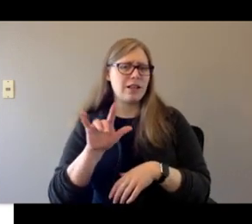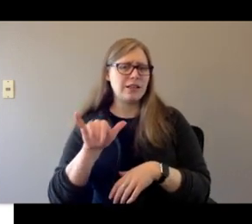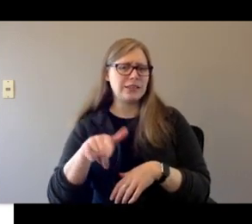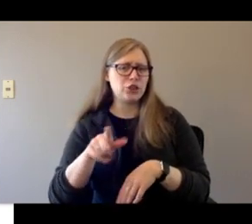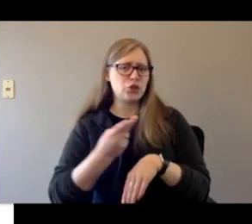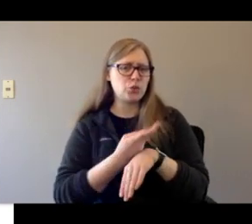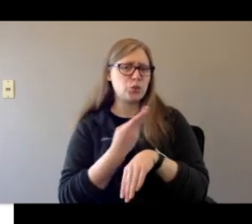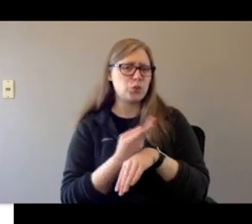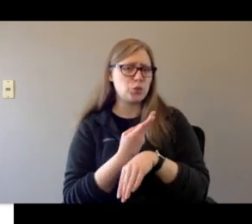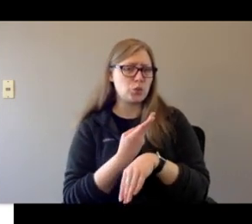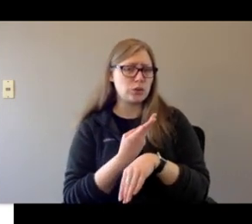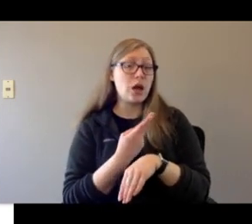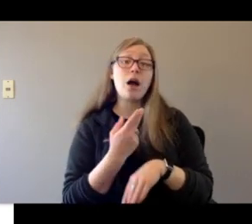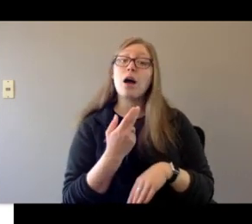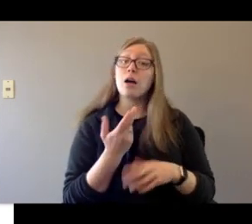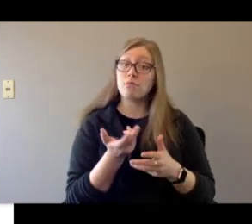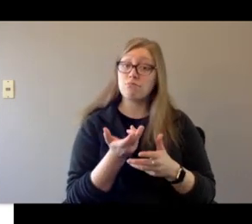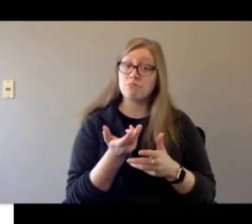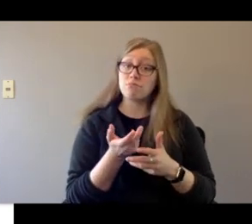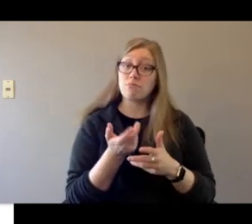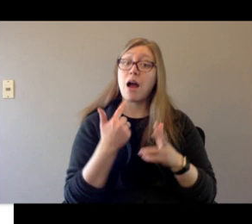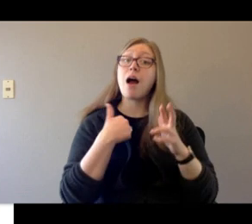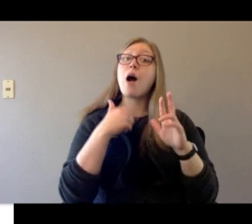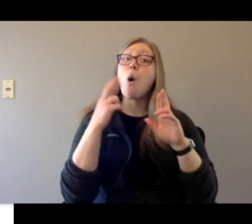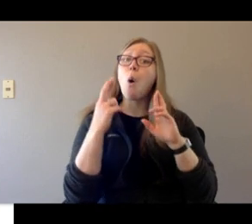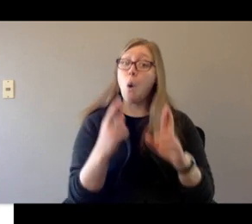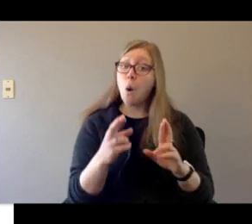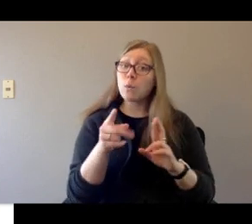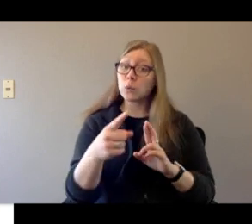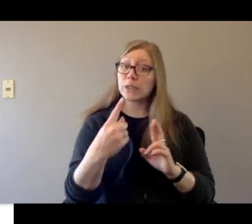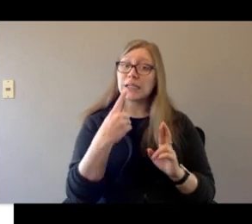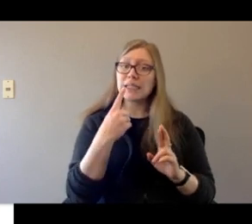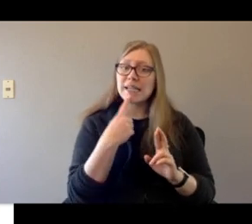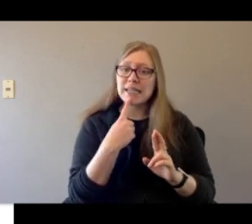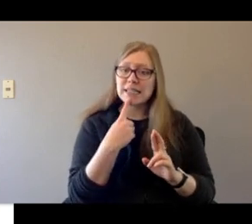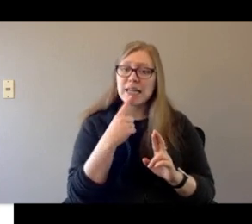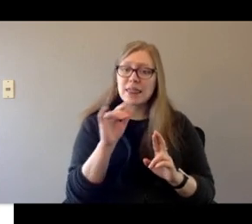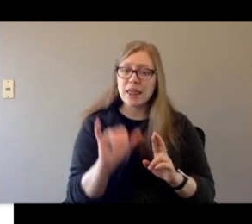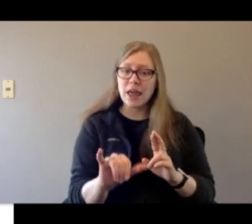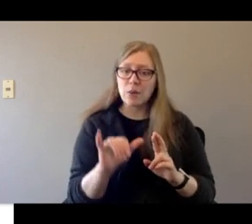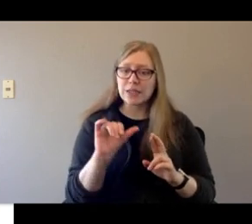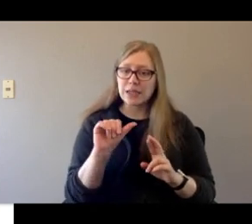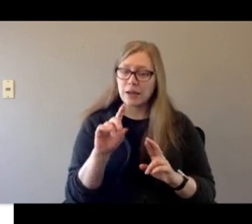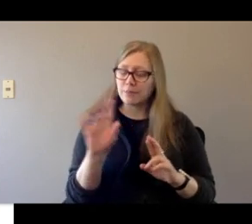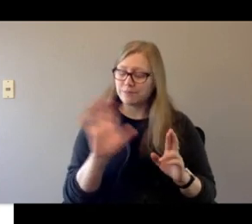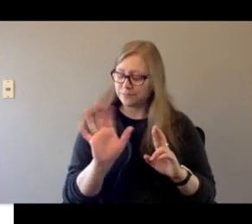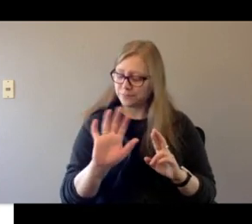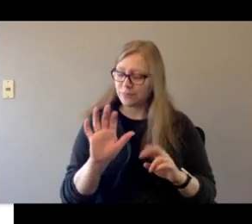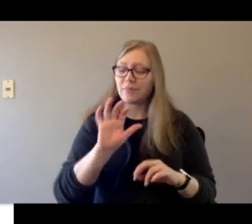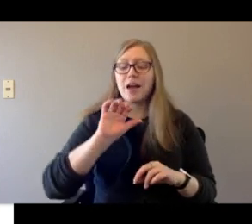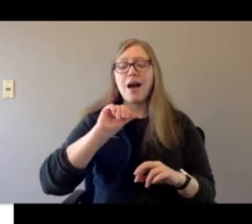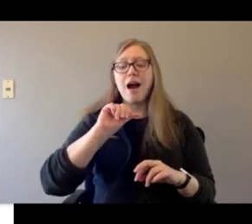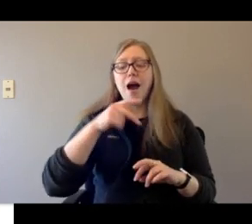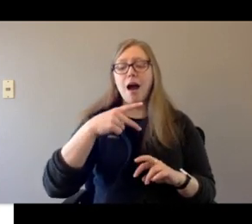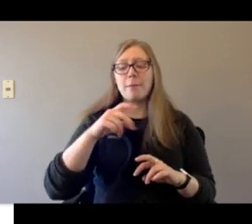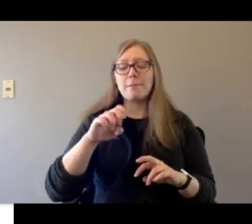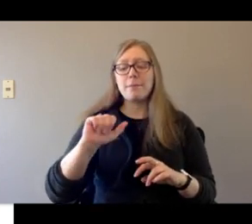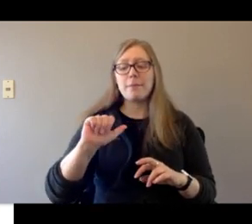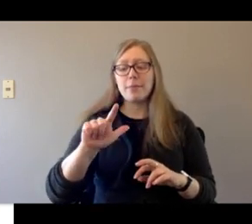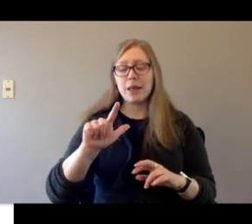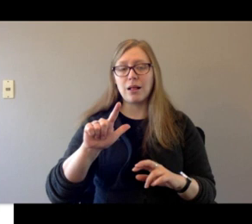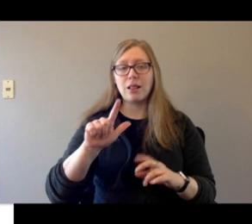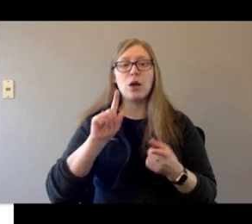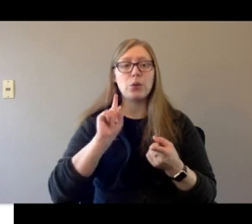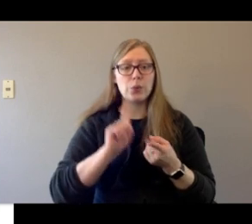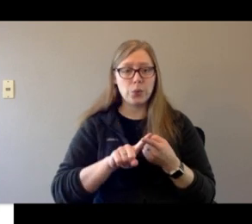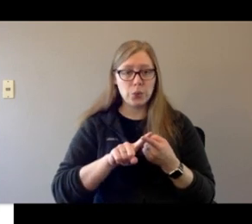I hope that you said that the logical fallacy was appeal to authority, right?